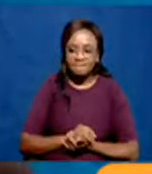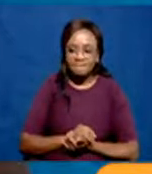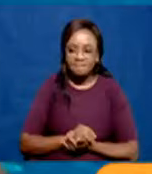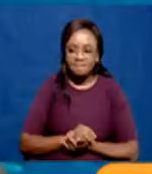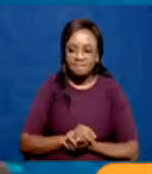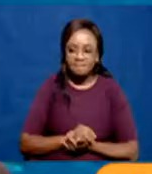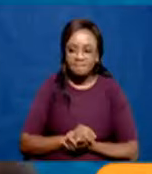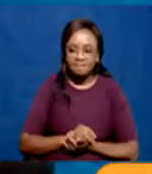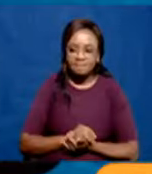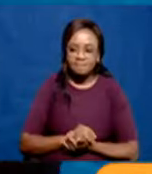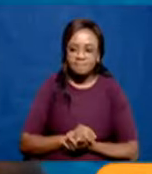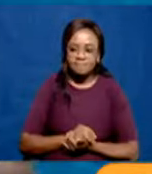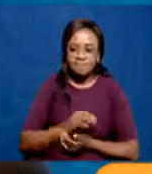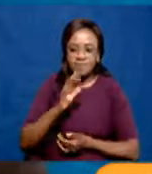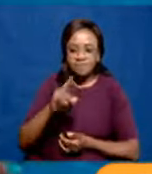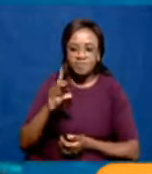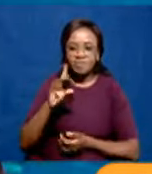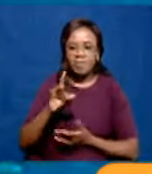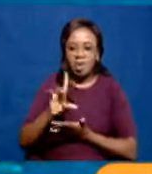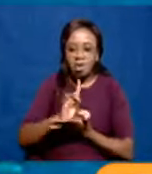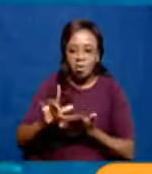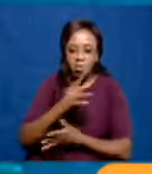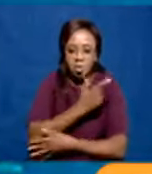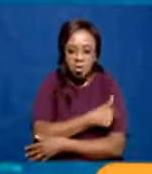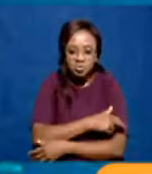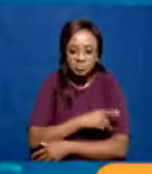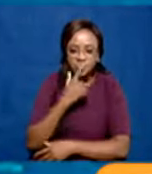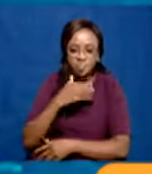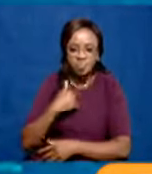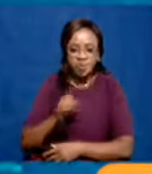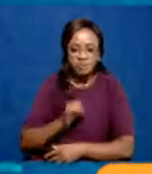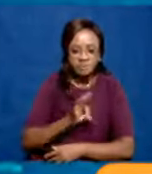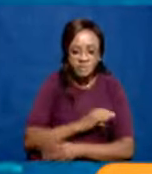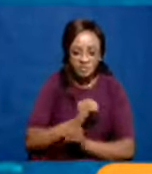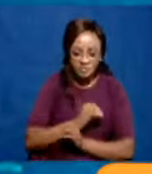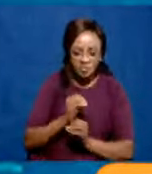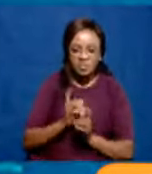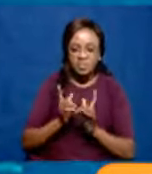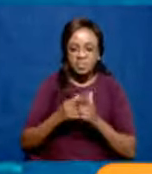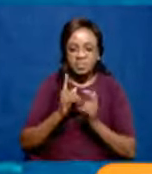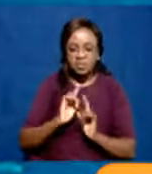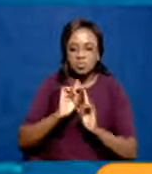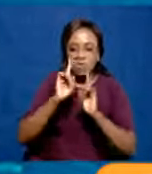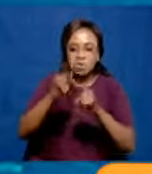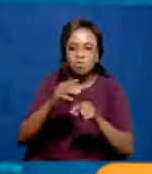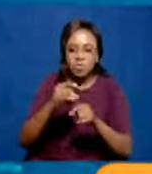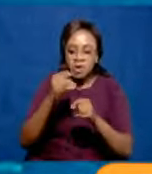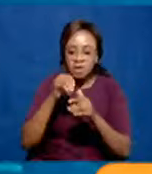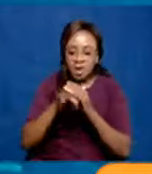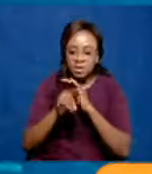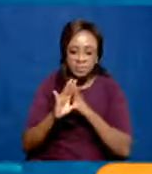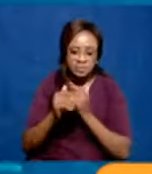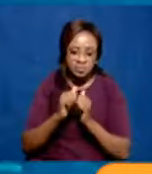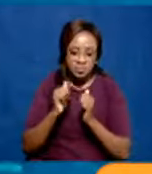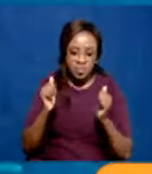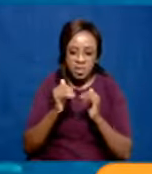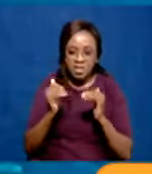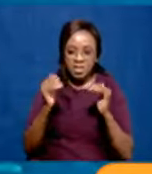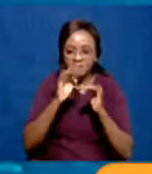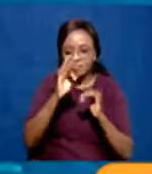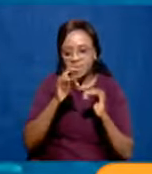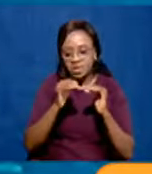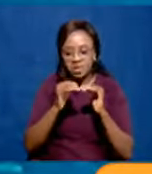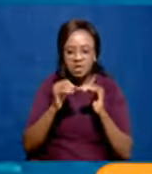referred to dispensaries and health centers that do not have personnel before you can actually be covered in the level 3, 4,